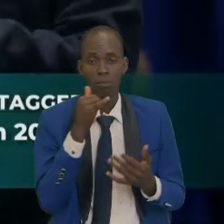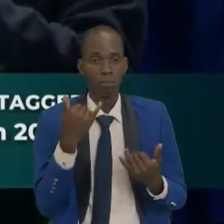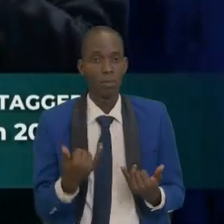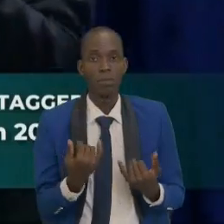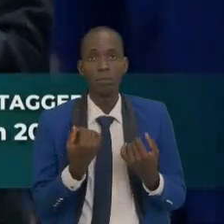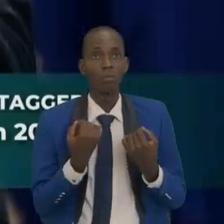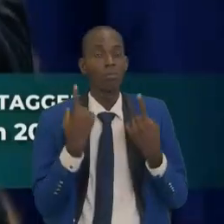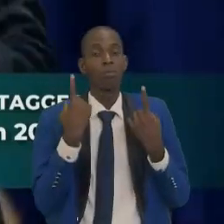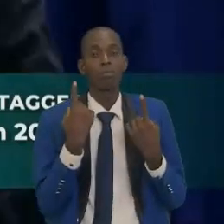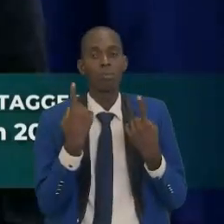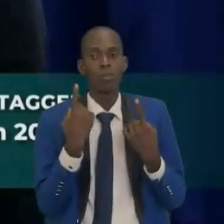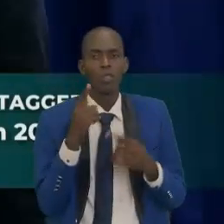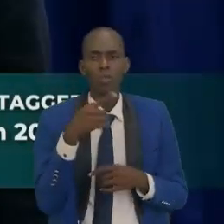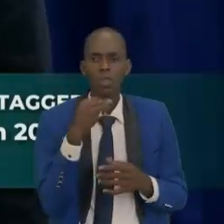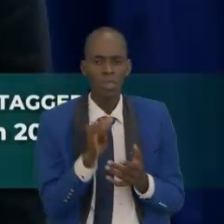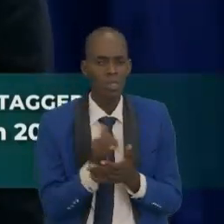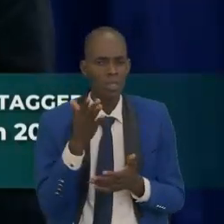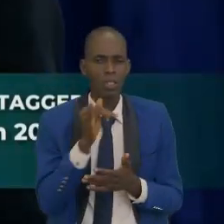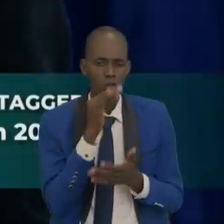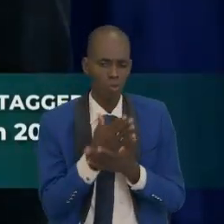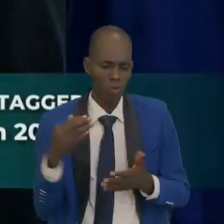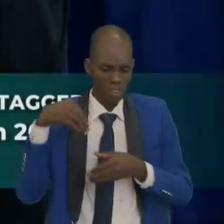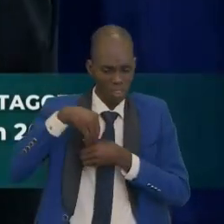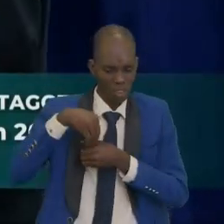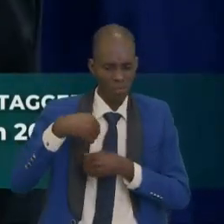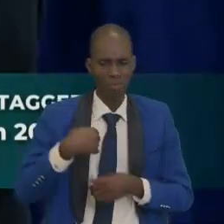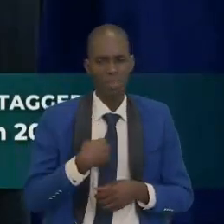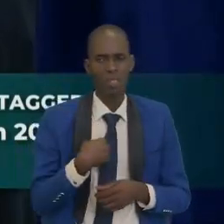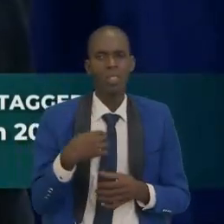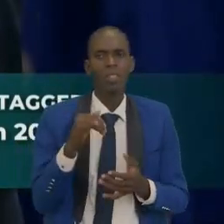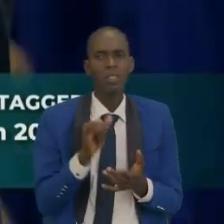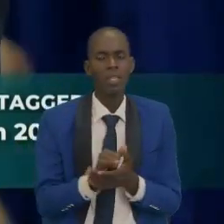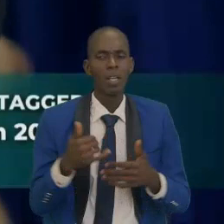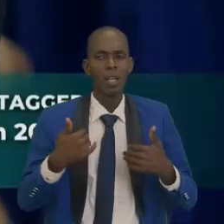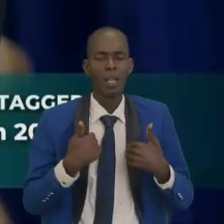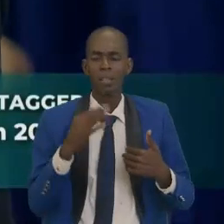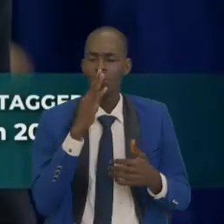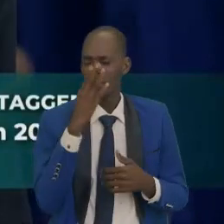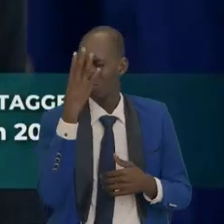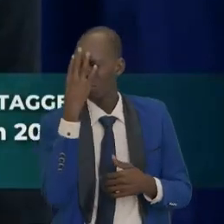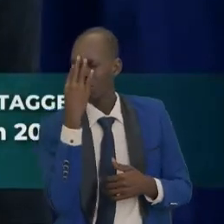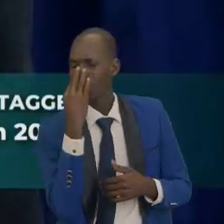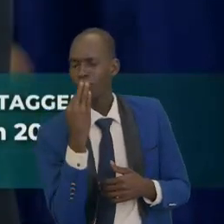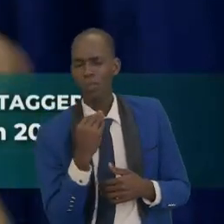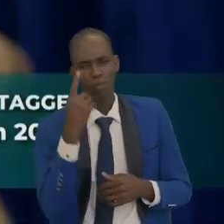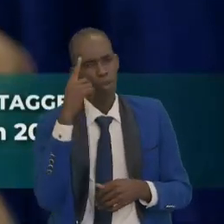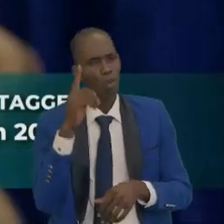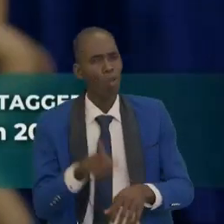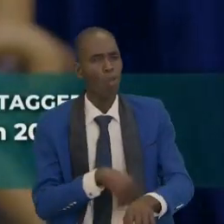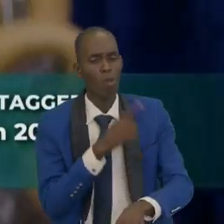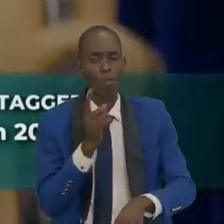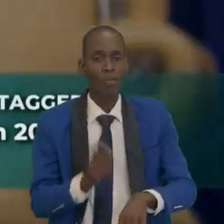you say there is something in me that had been asleep for a long time but